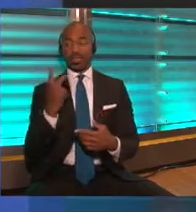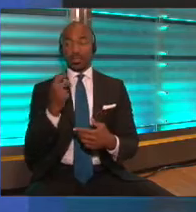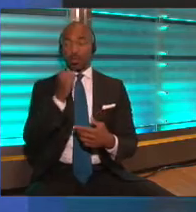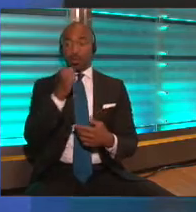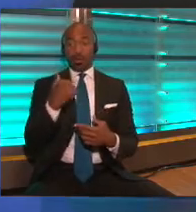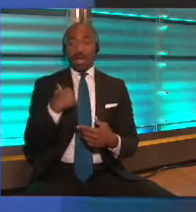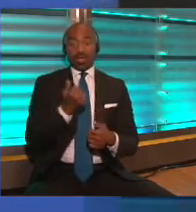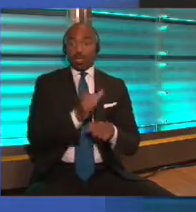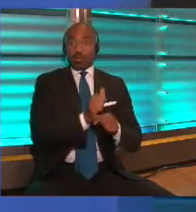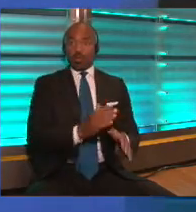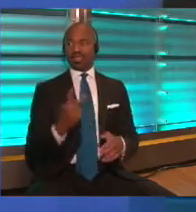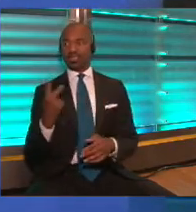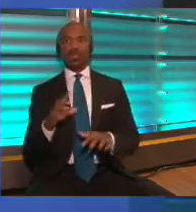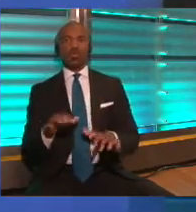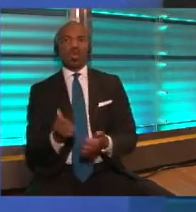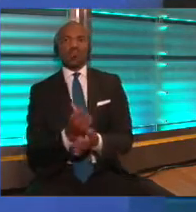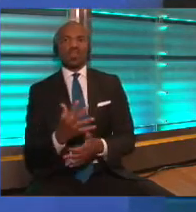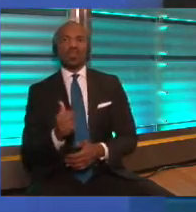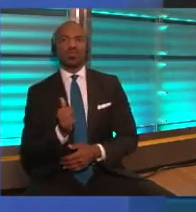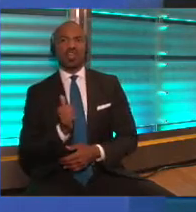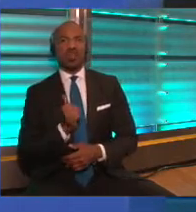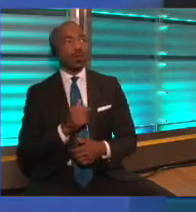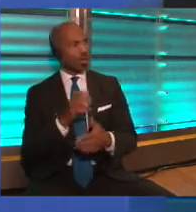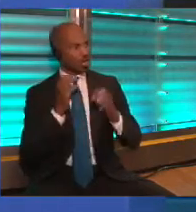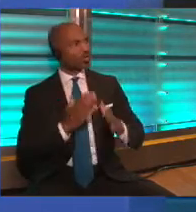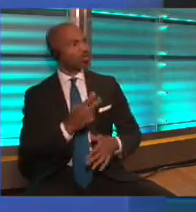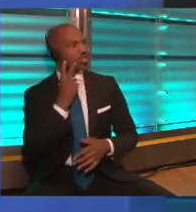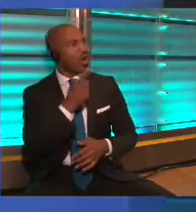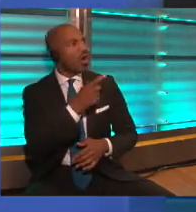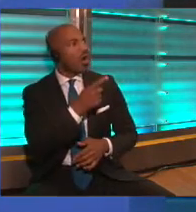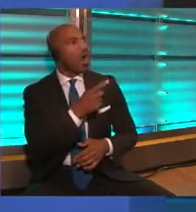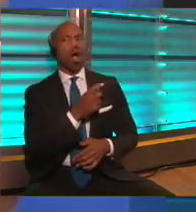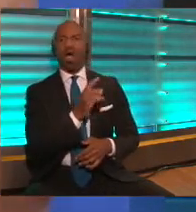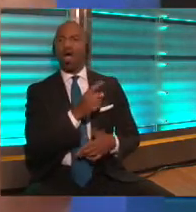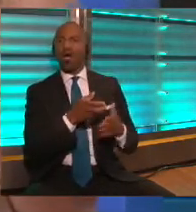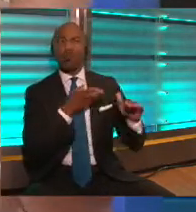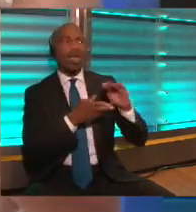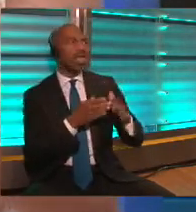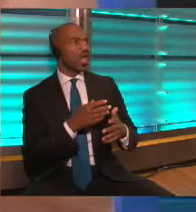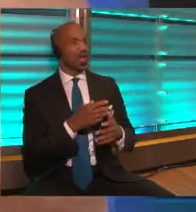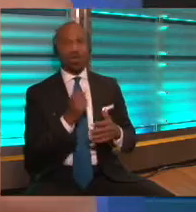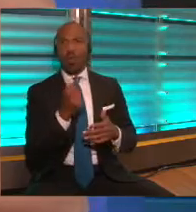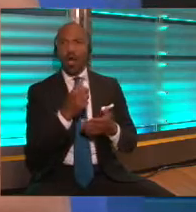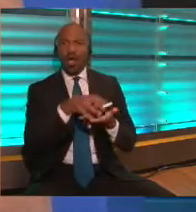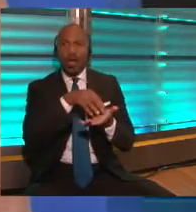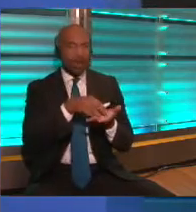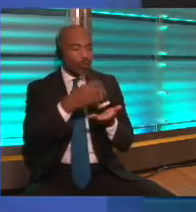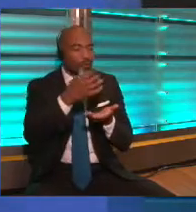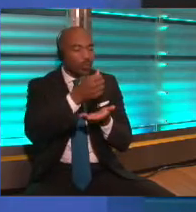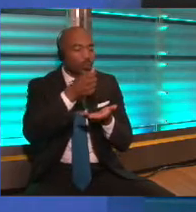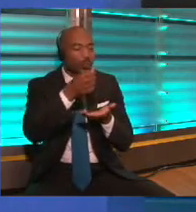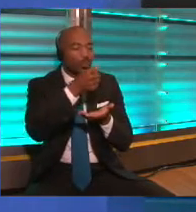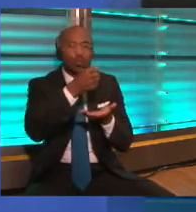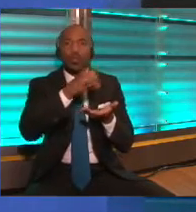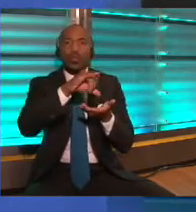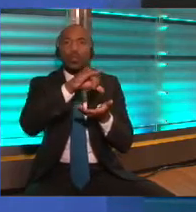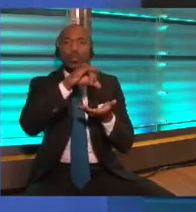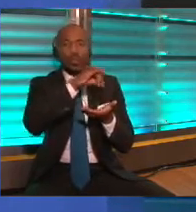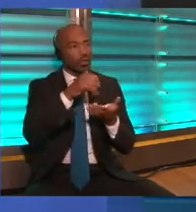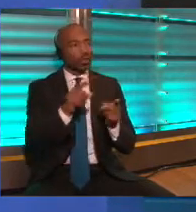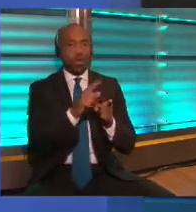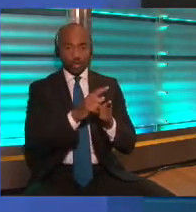came to help. And our customers saw us. They saw us baking. They saw us frosting the cupcakes, packaging them, you